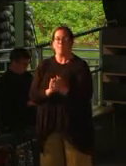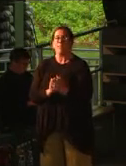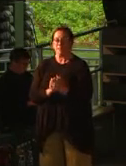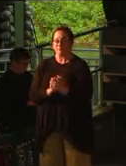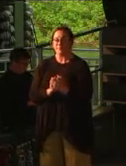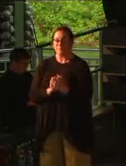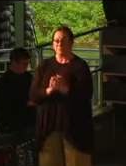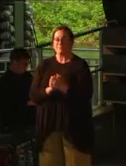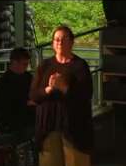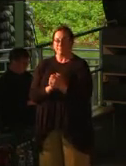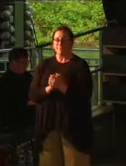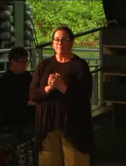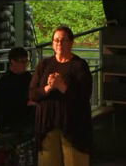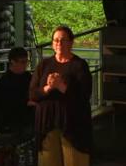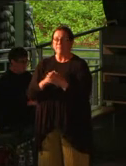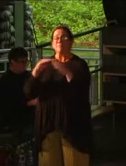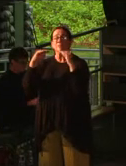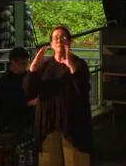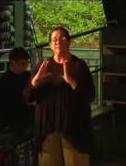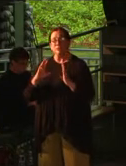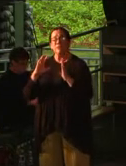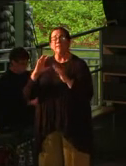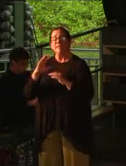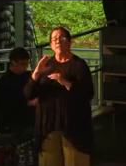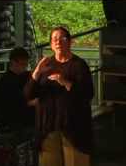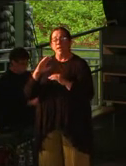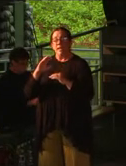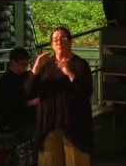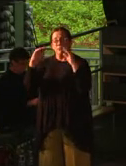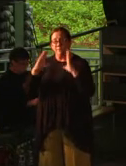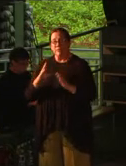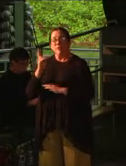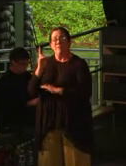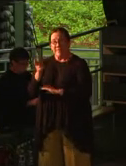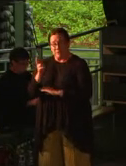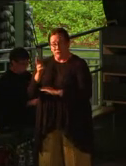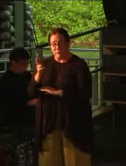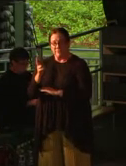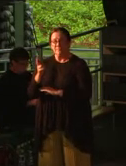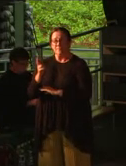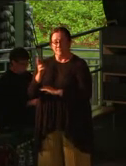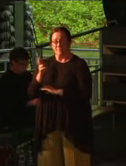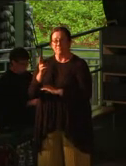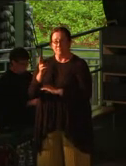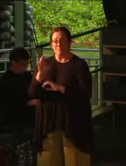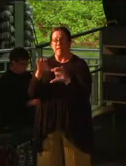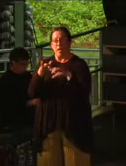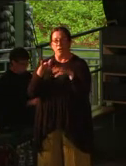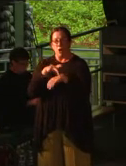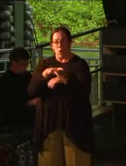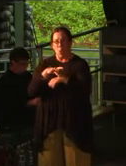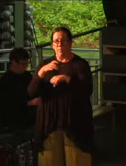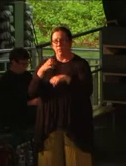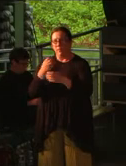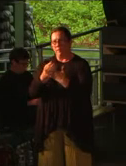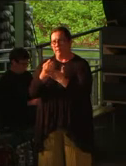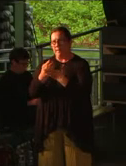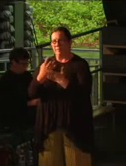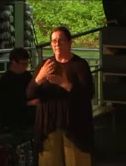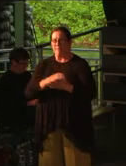Professor Robin is an Associate Professor of History and Chair of the Department of History, Government and Economics at the Bristol Community